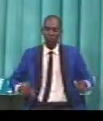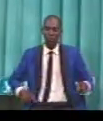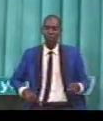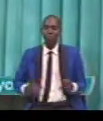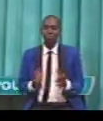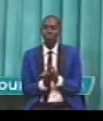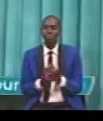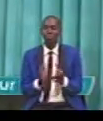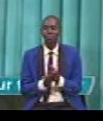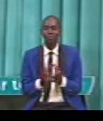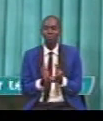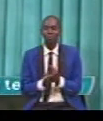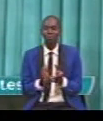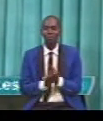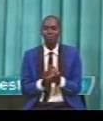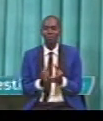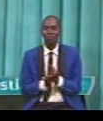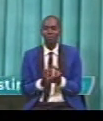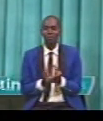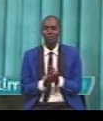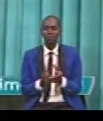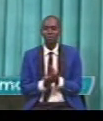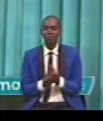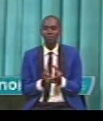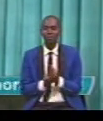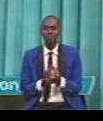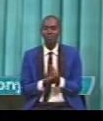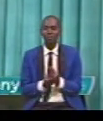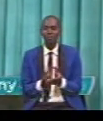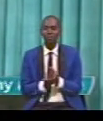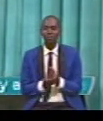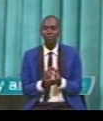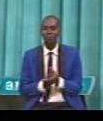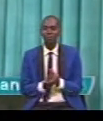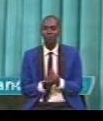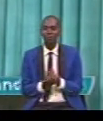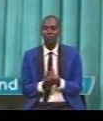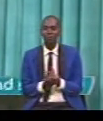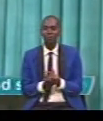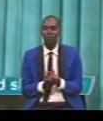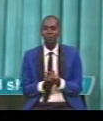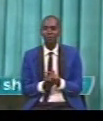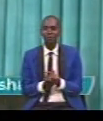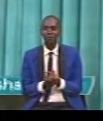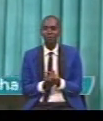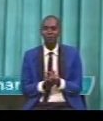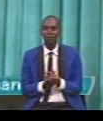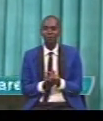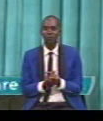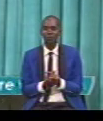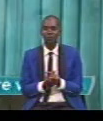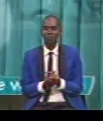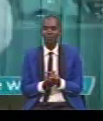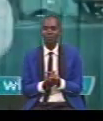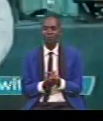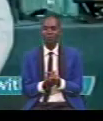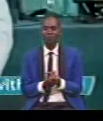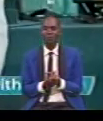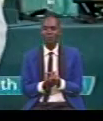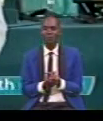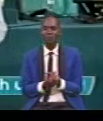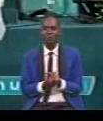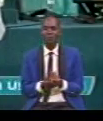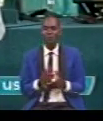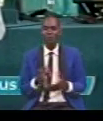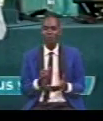for the Lord. Hallelujah. Hallelujah. Yes, medical practitioner. Okay, so we have to still ascertain